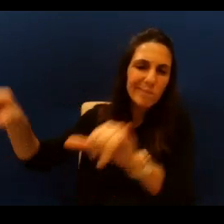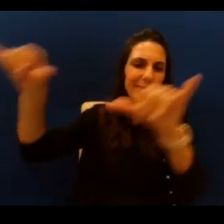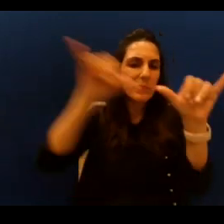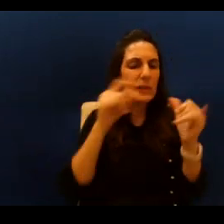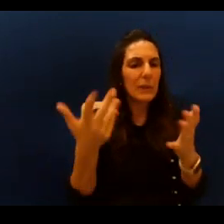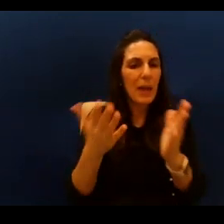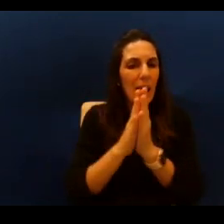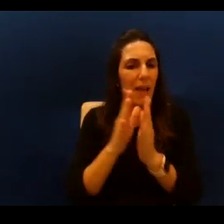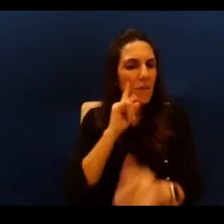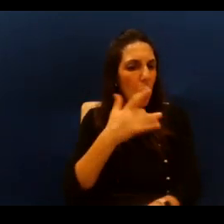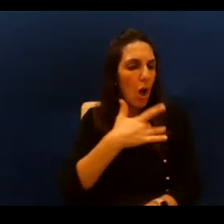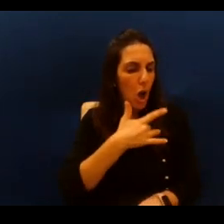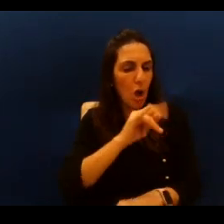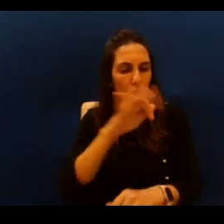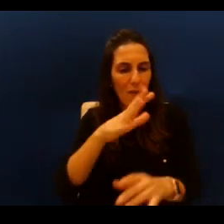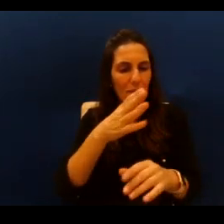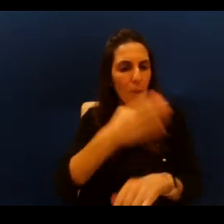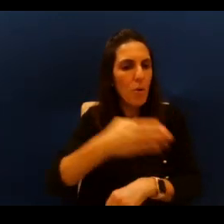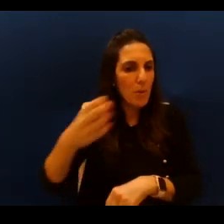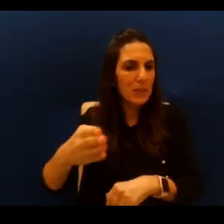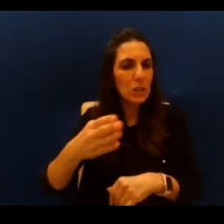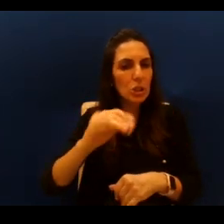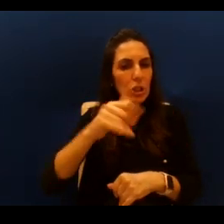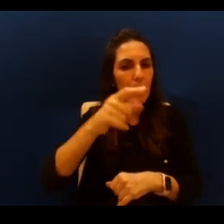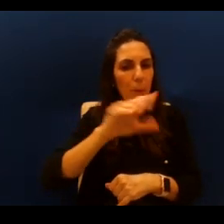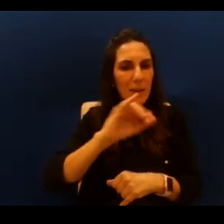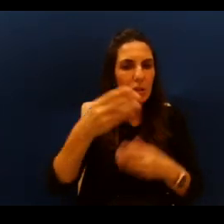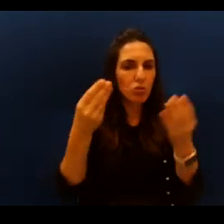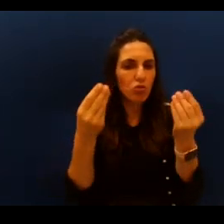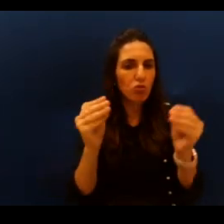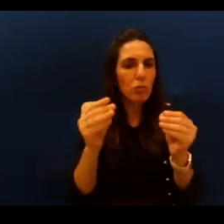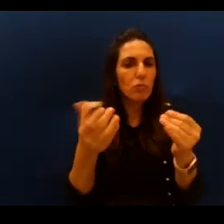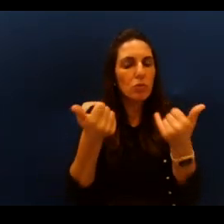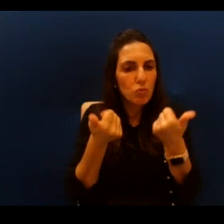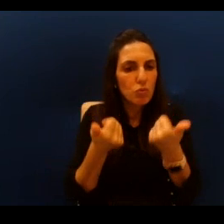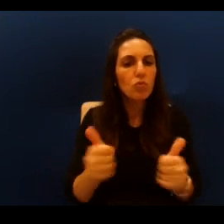Heart of Boynton Village apartment and shops. So they're making